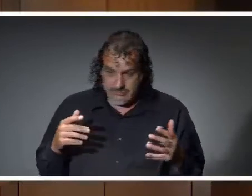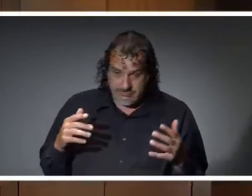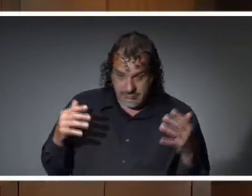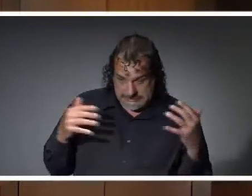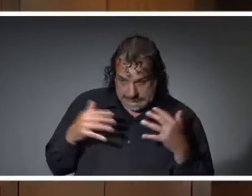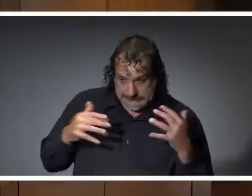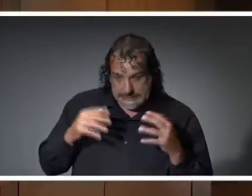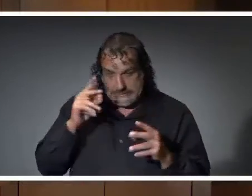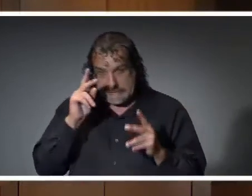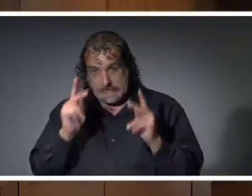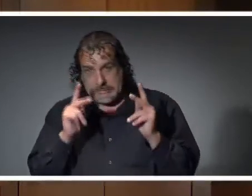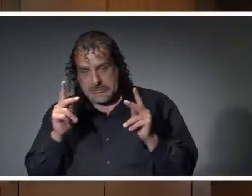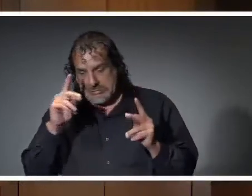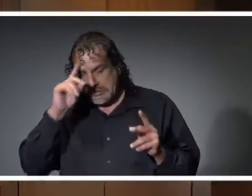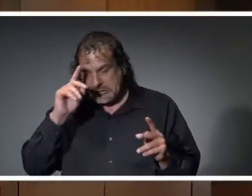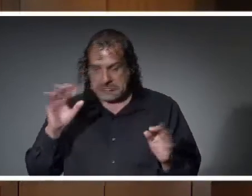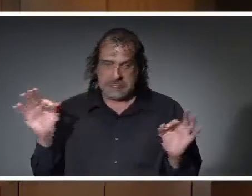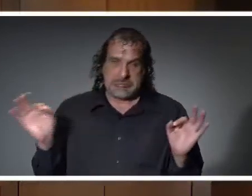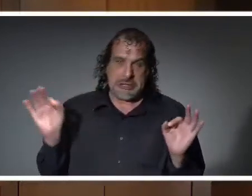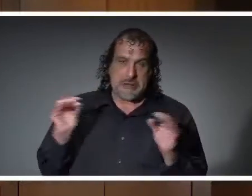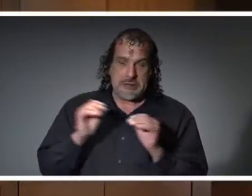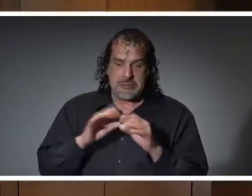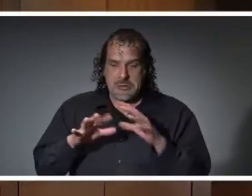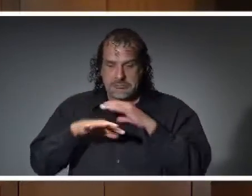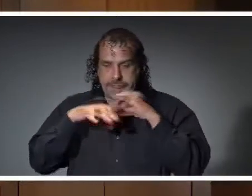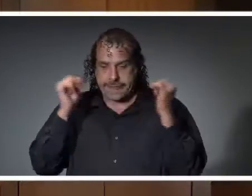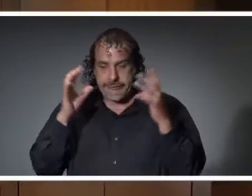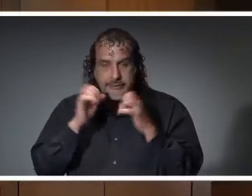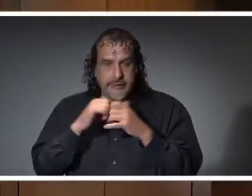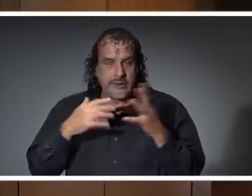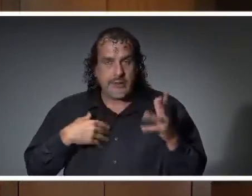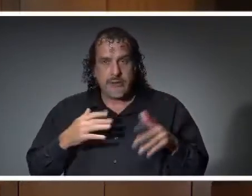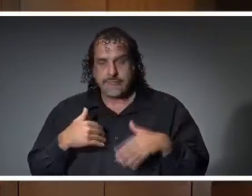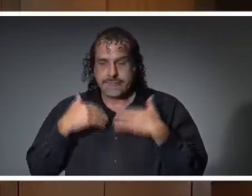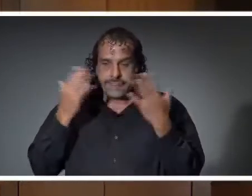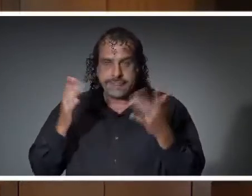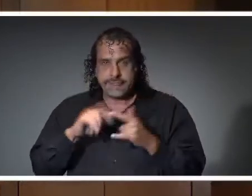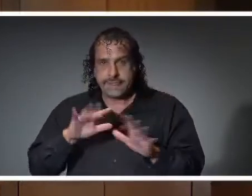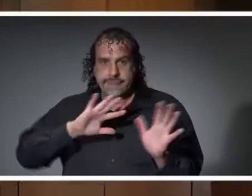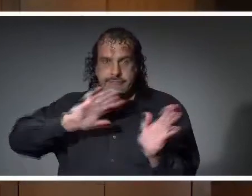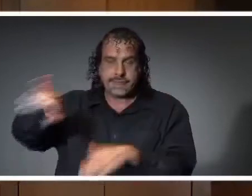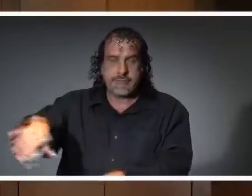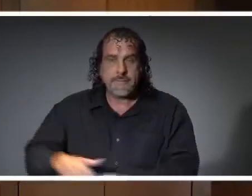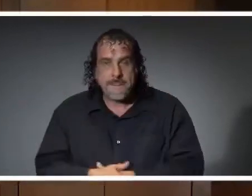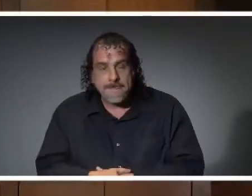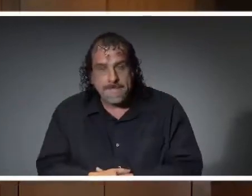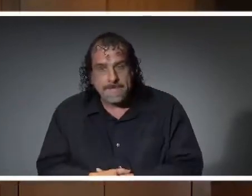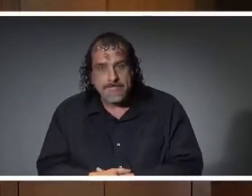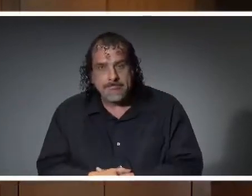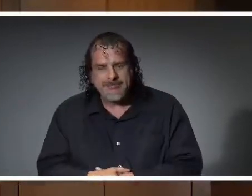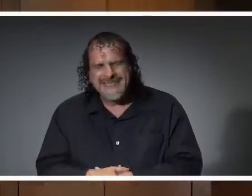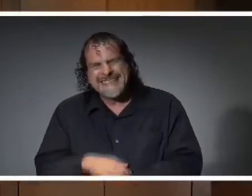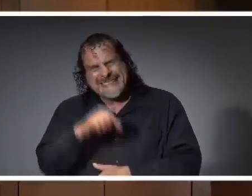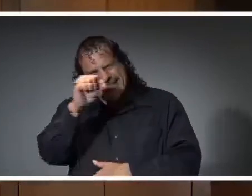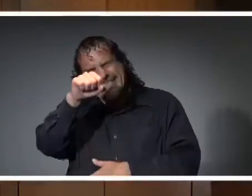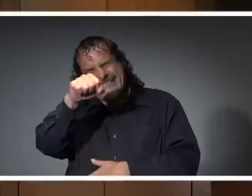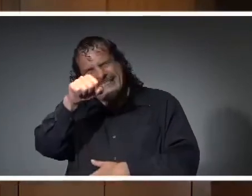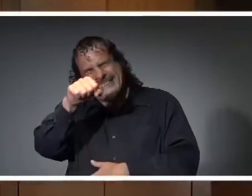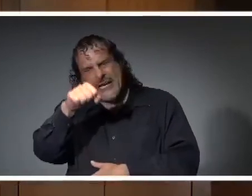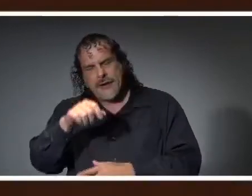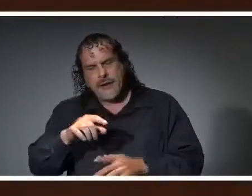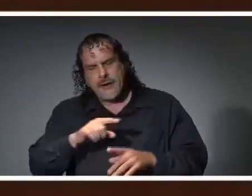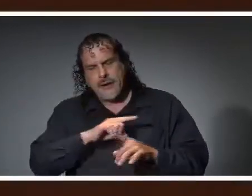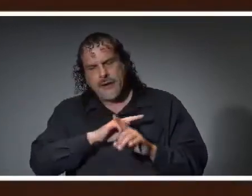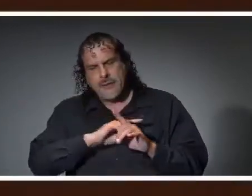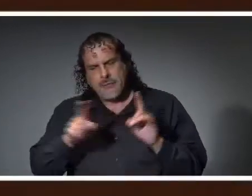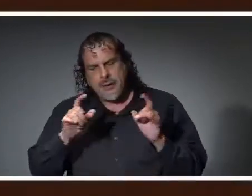way that people are going to process it all as it stretches on? A little bit, but I'll tell you there's a